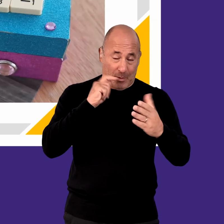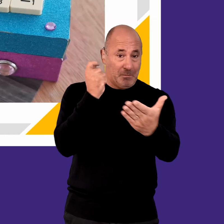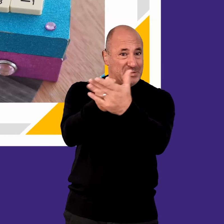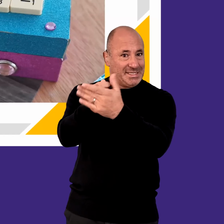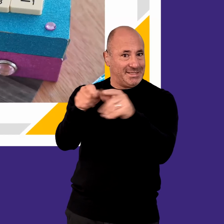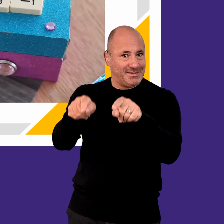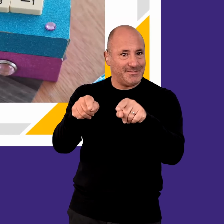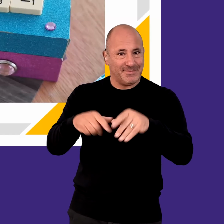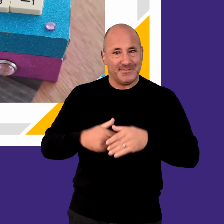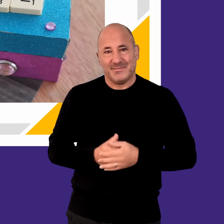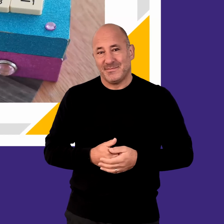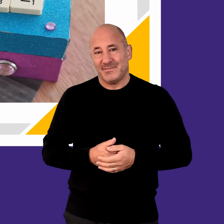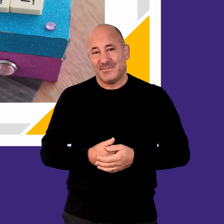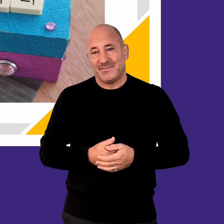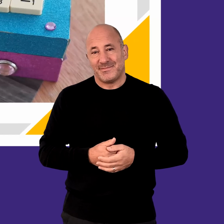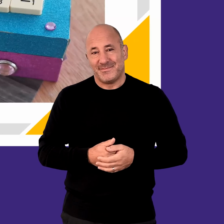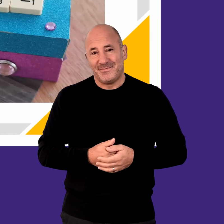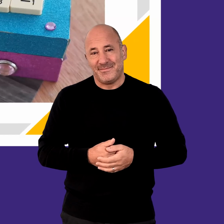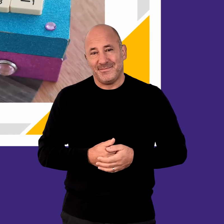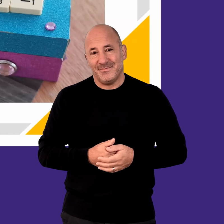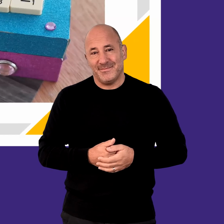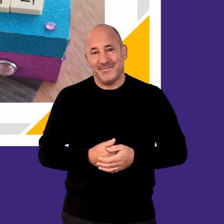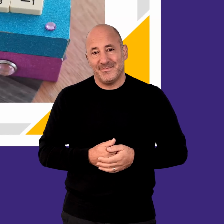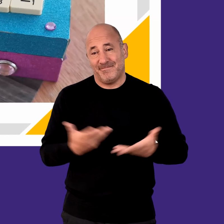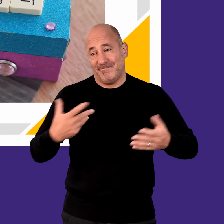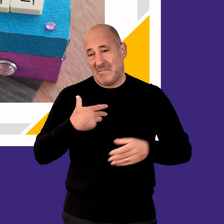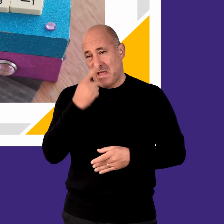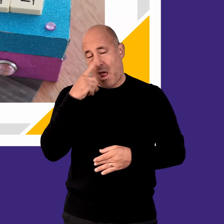forward and bid for that tender.